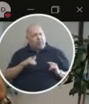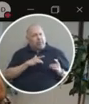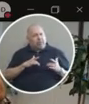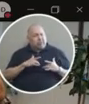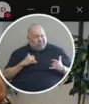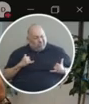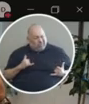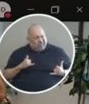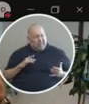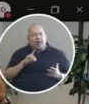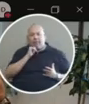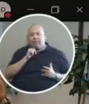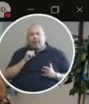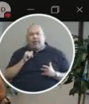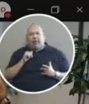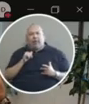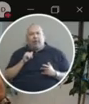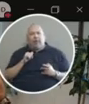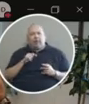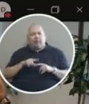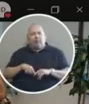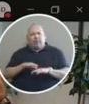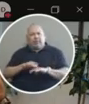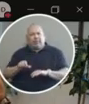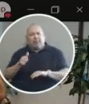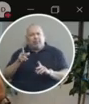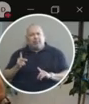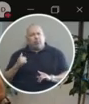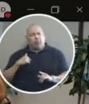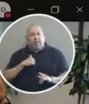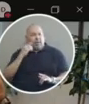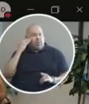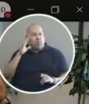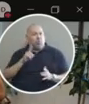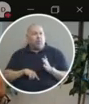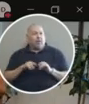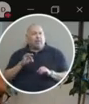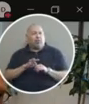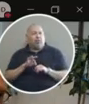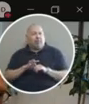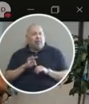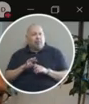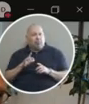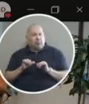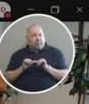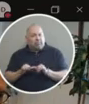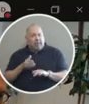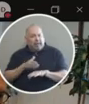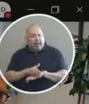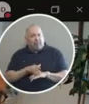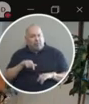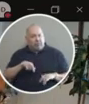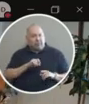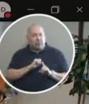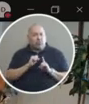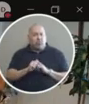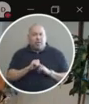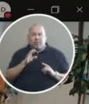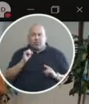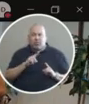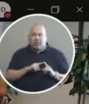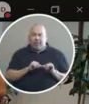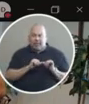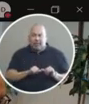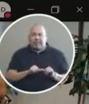are right now and not bogging down something else, where we actually don't even know where the November election is going to stand after the COVID situation, if it